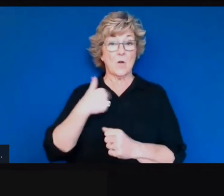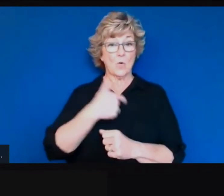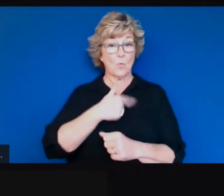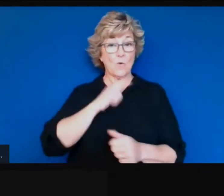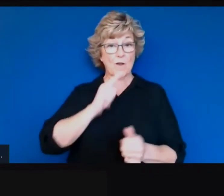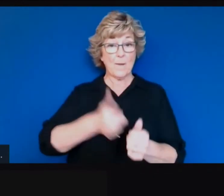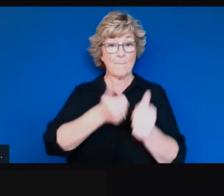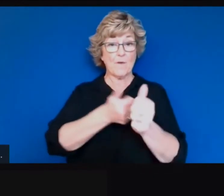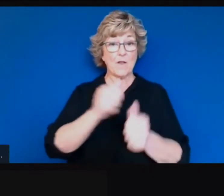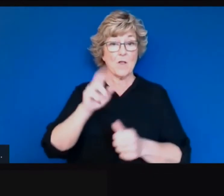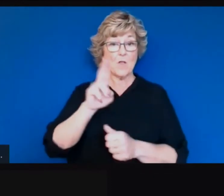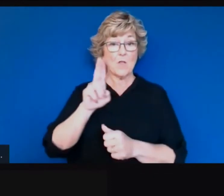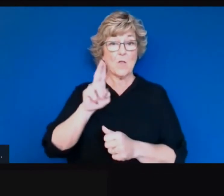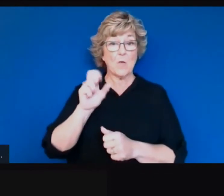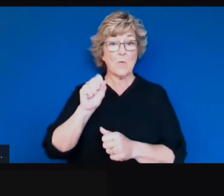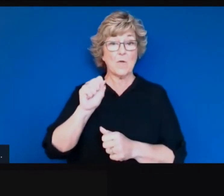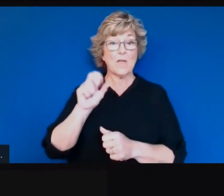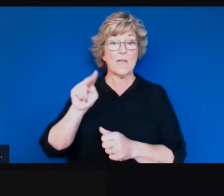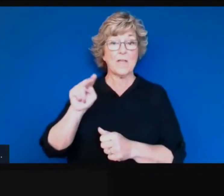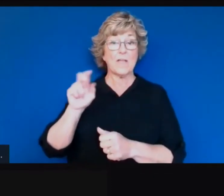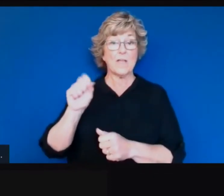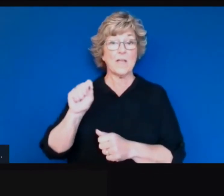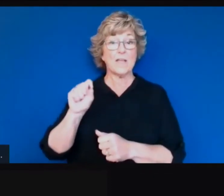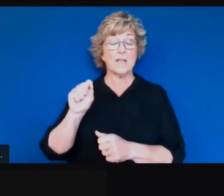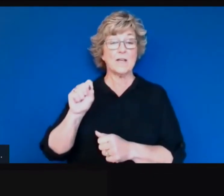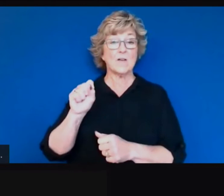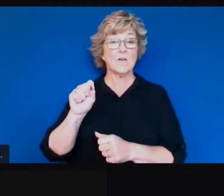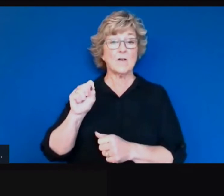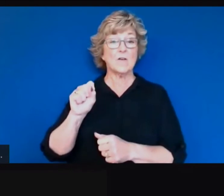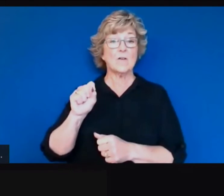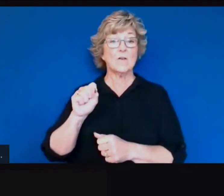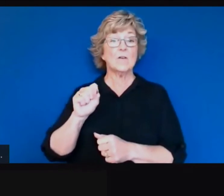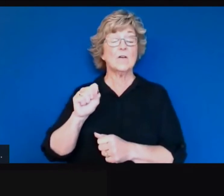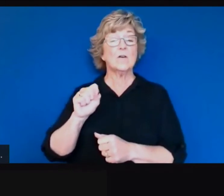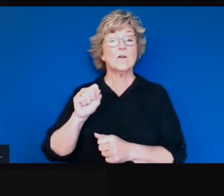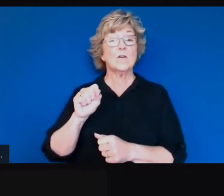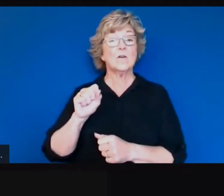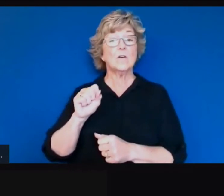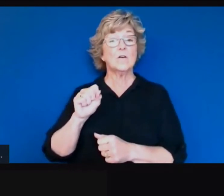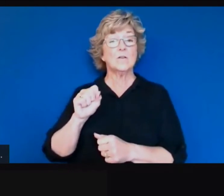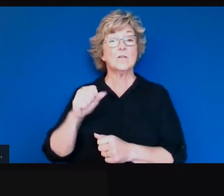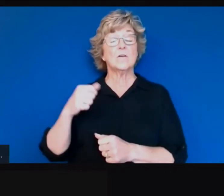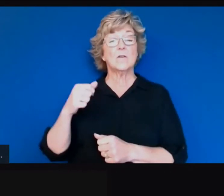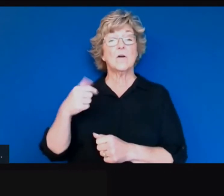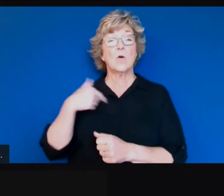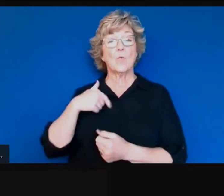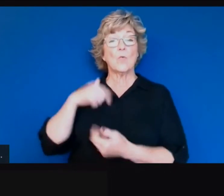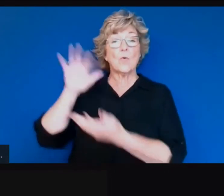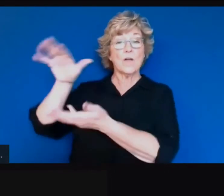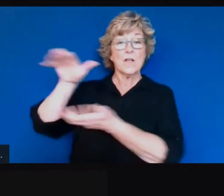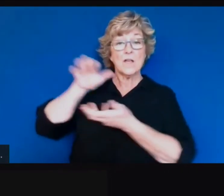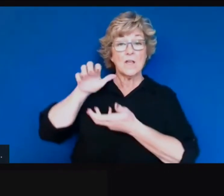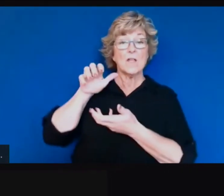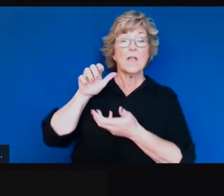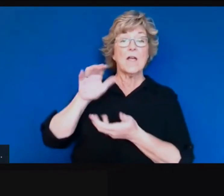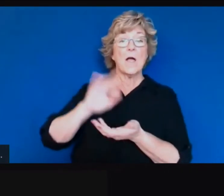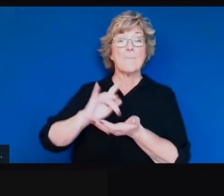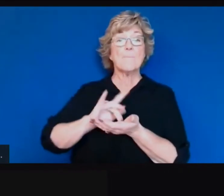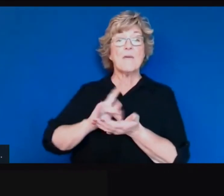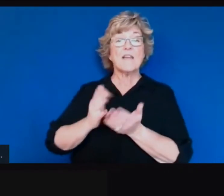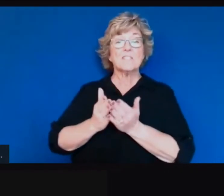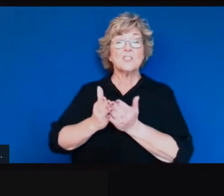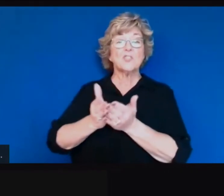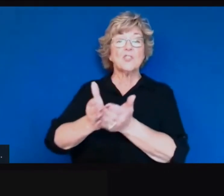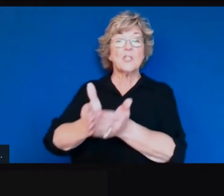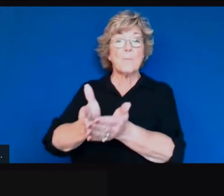the USNS Mercy again? As you recall, we were the beneficiary of one of the large medical ships, East